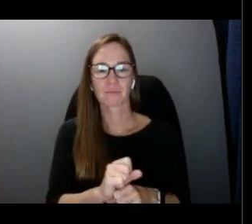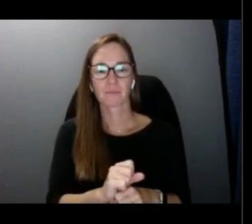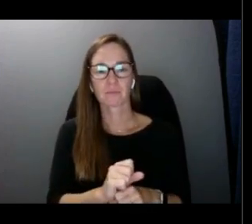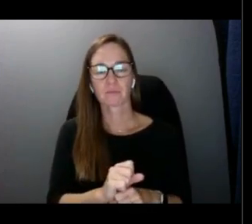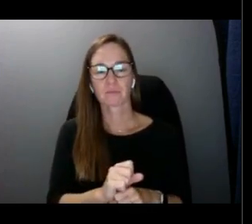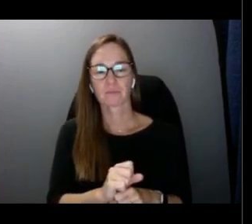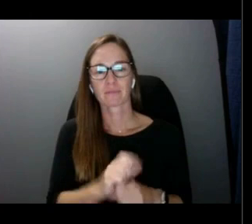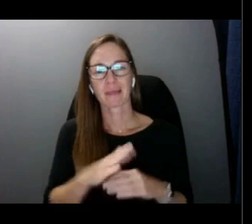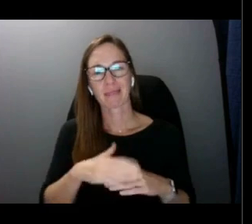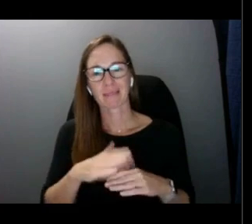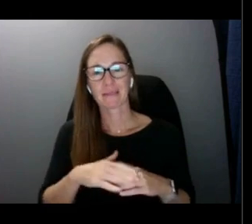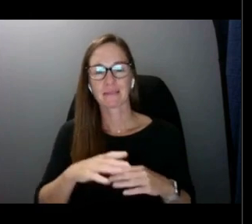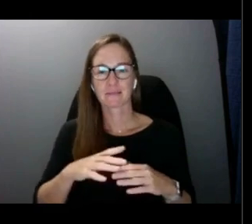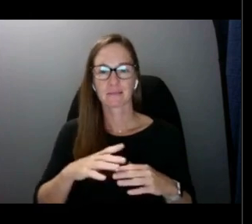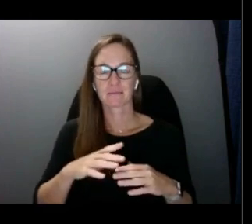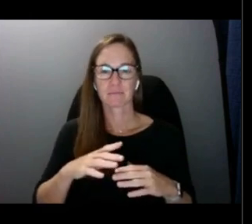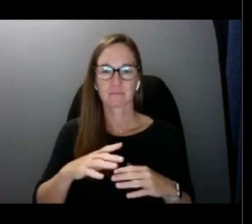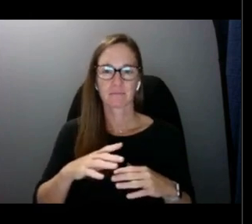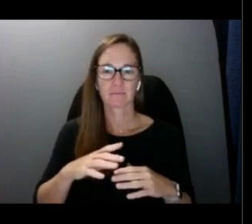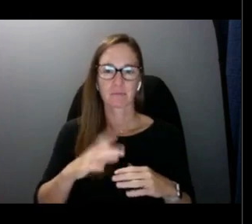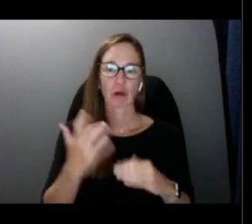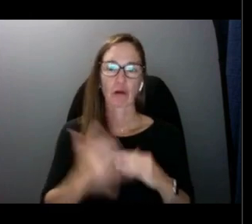at least an initial cohort early.